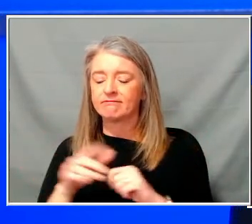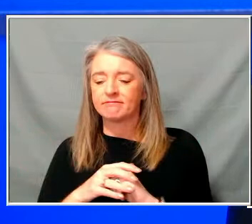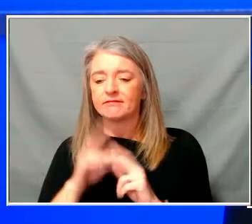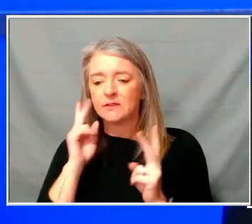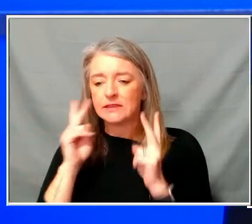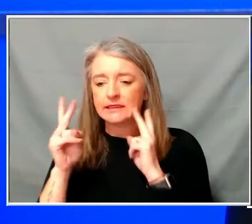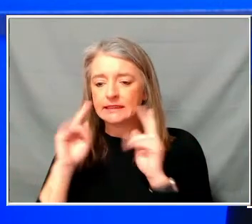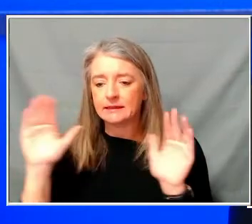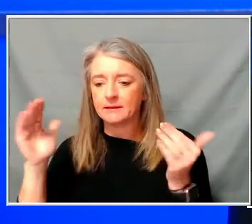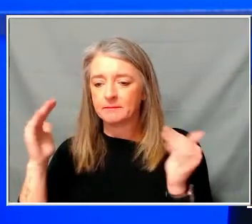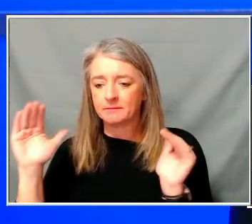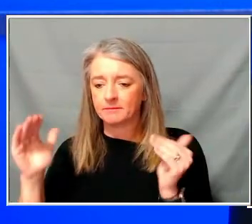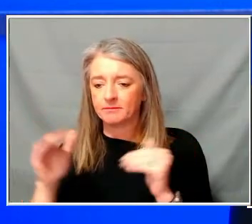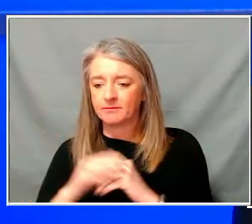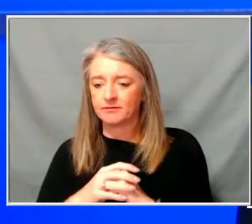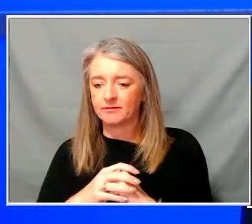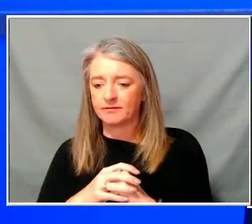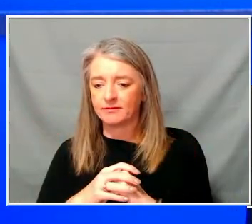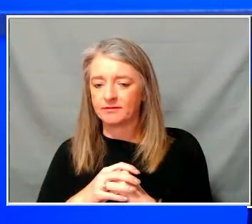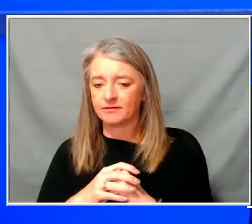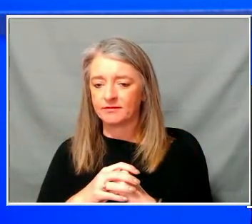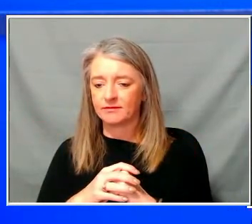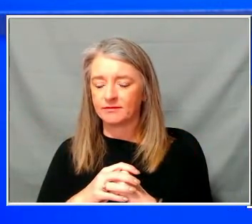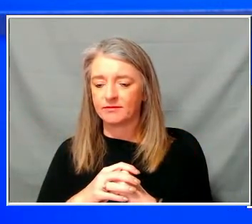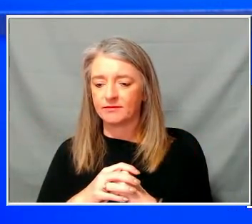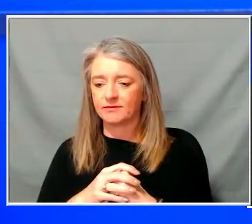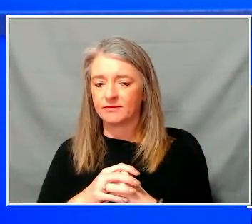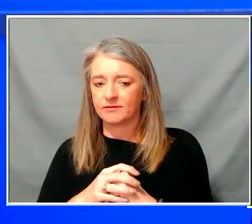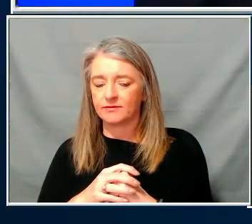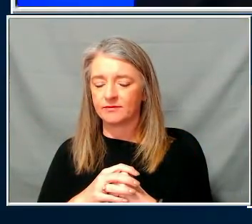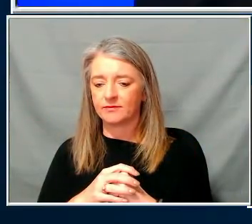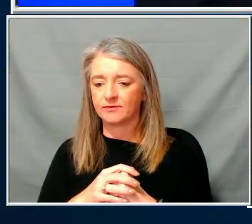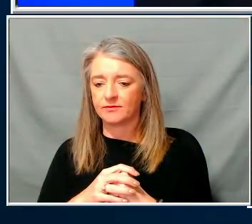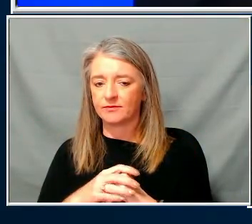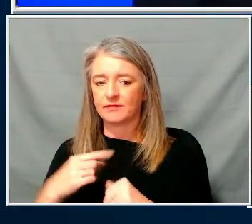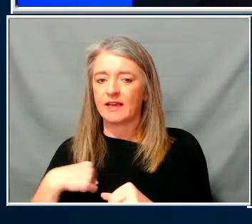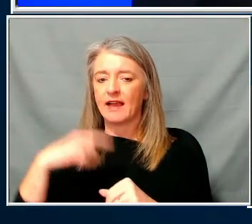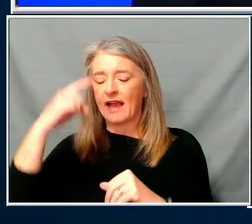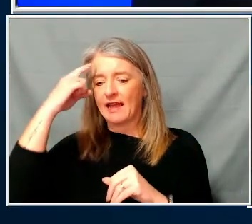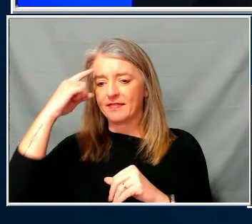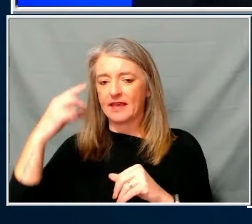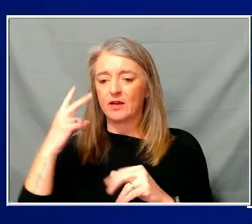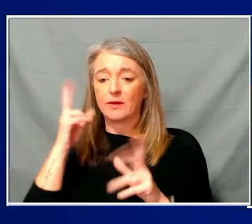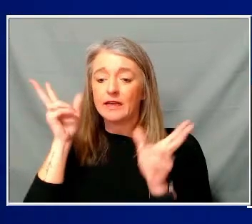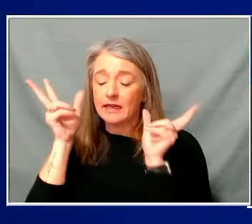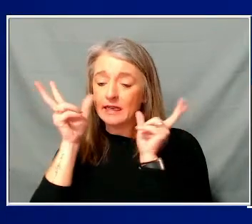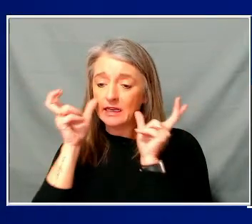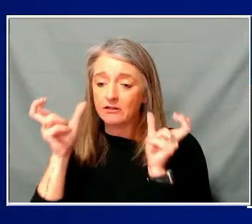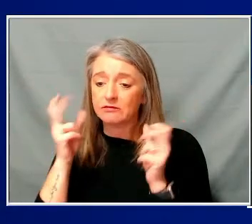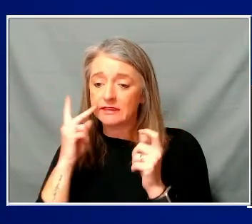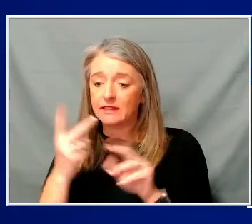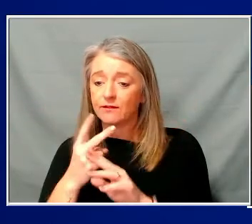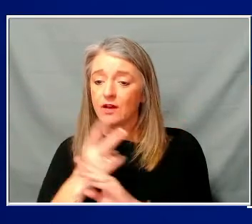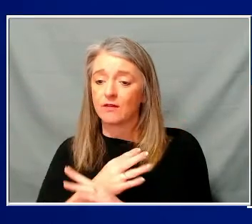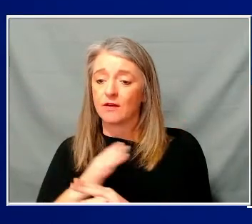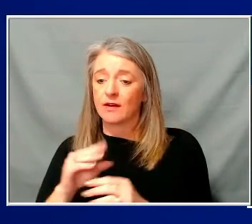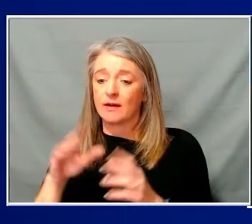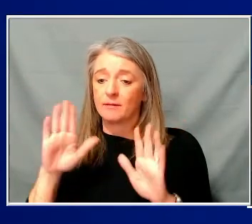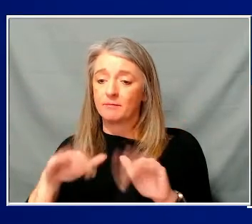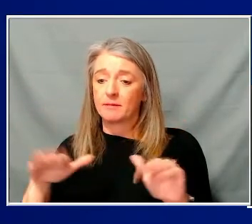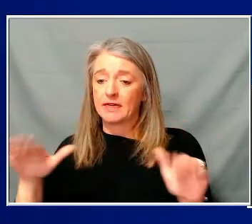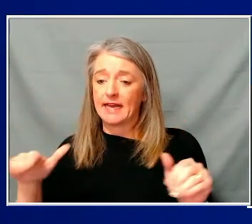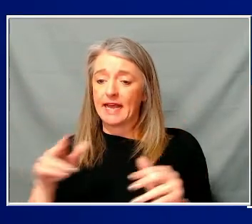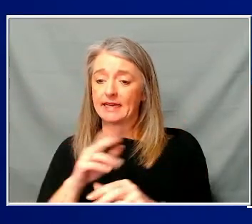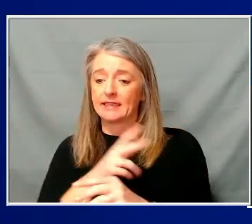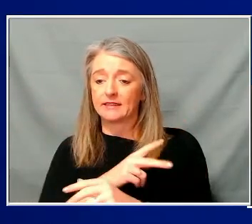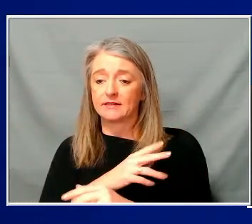it'd be foolish to think there wouldn't have been some impact. Some link, yeah. And I think we hear and see that from our pediatric colleagues. We hear it and see it